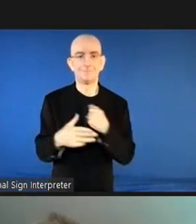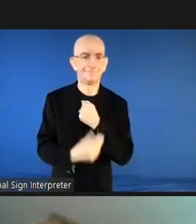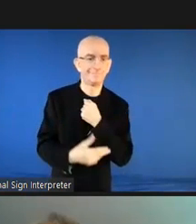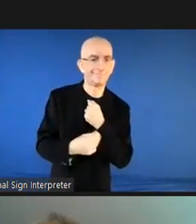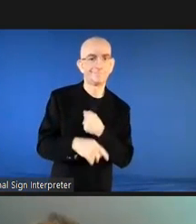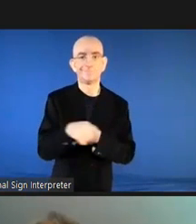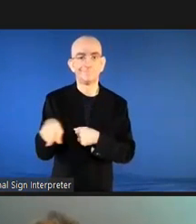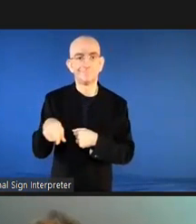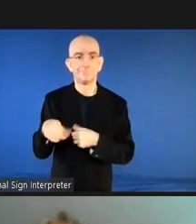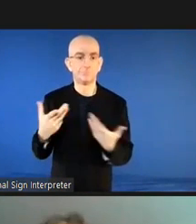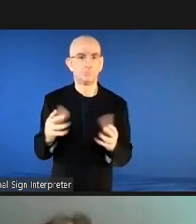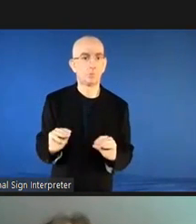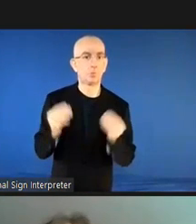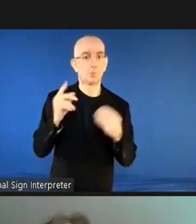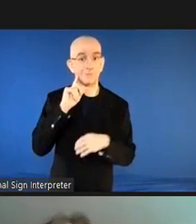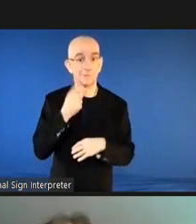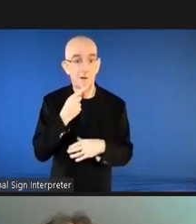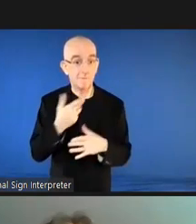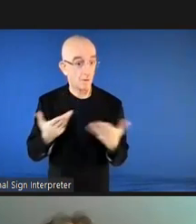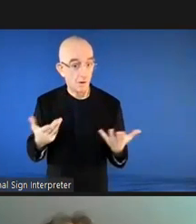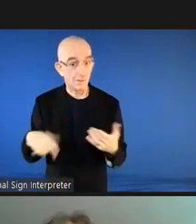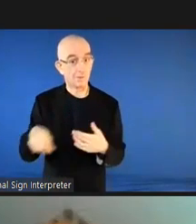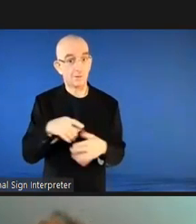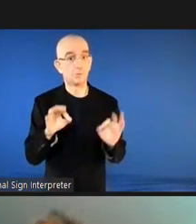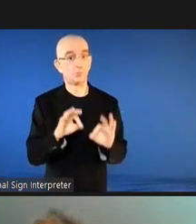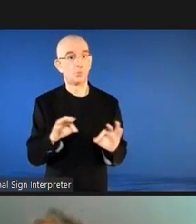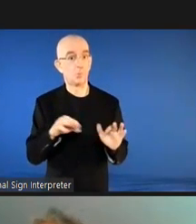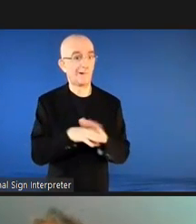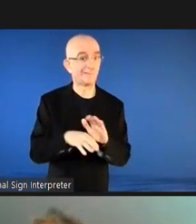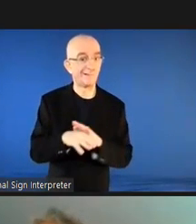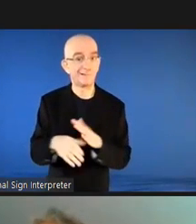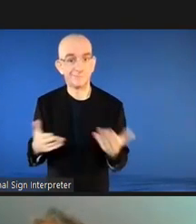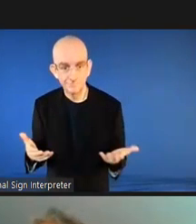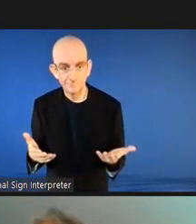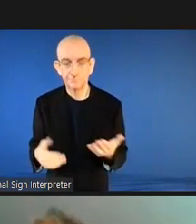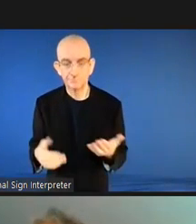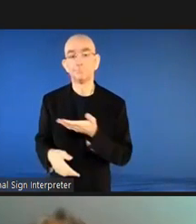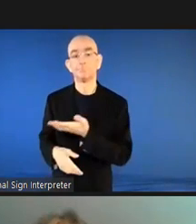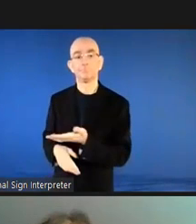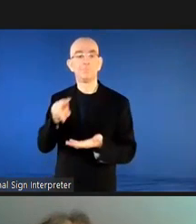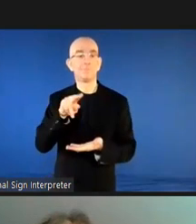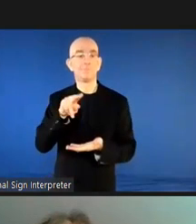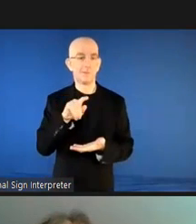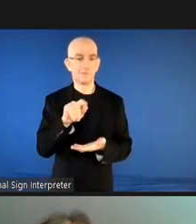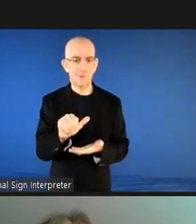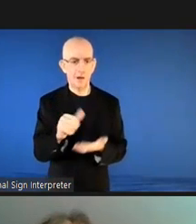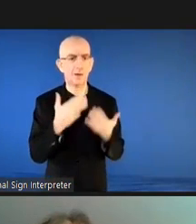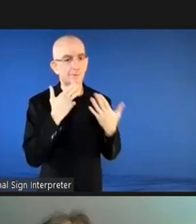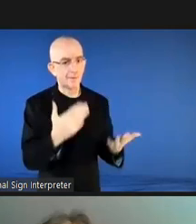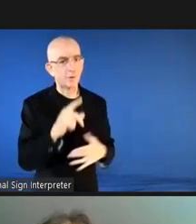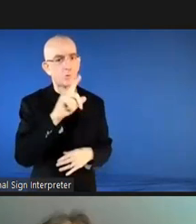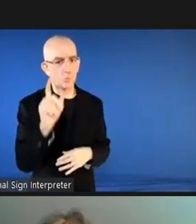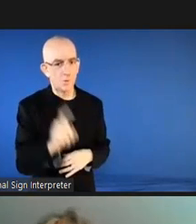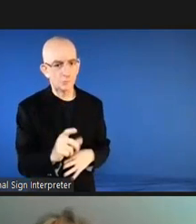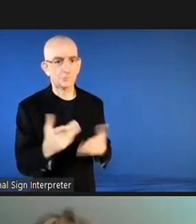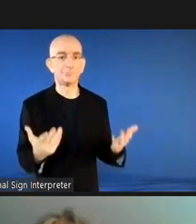Thank you for that question, Nick. Actually, you're right. I mean, the technology aspect after COVID has really